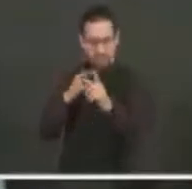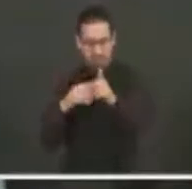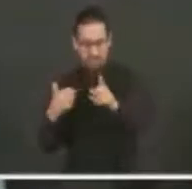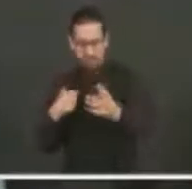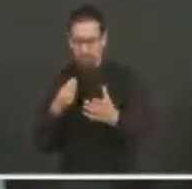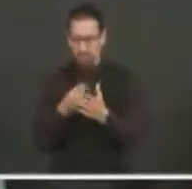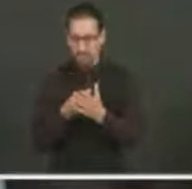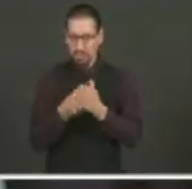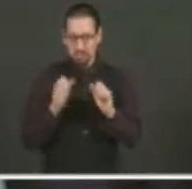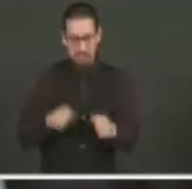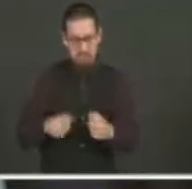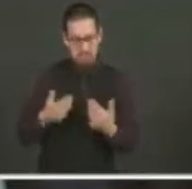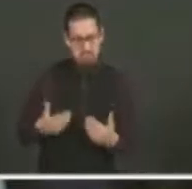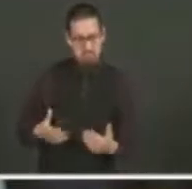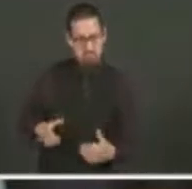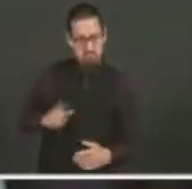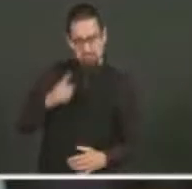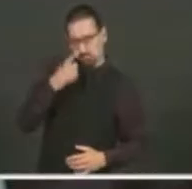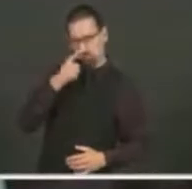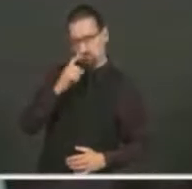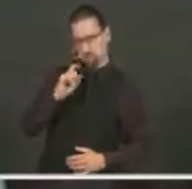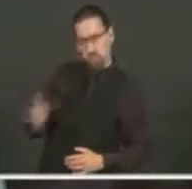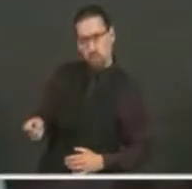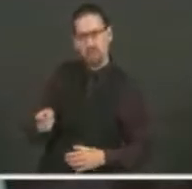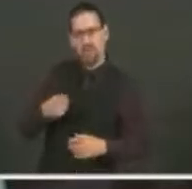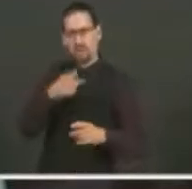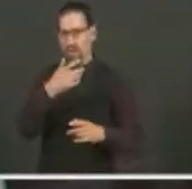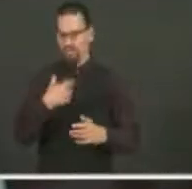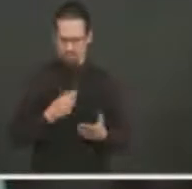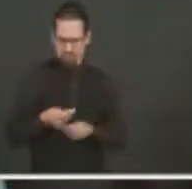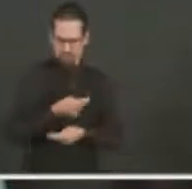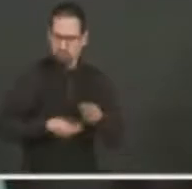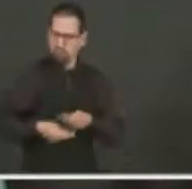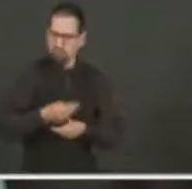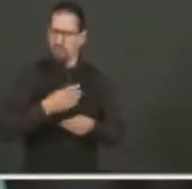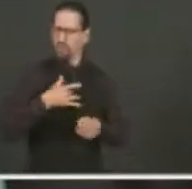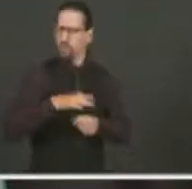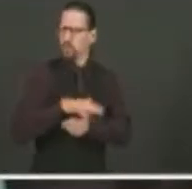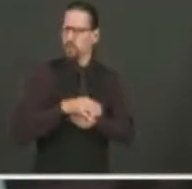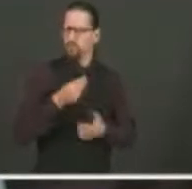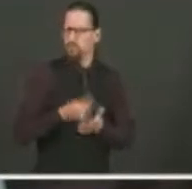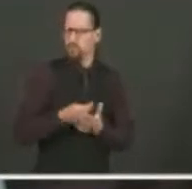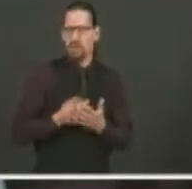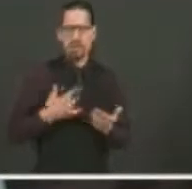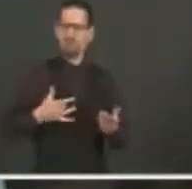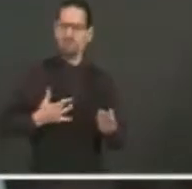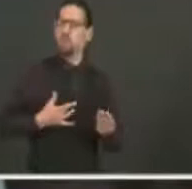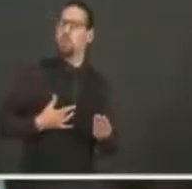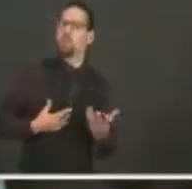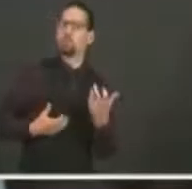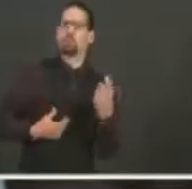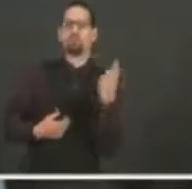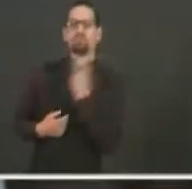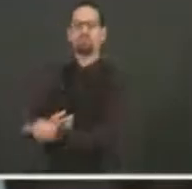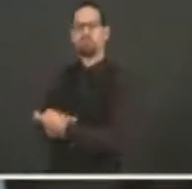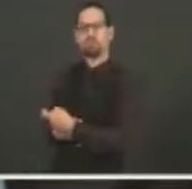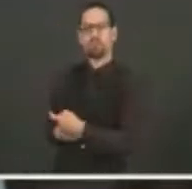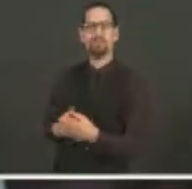ones who's gone through COVID with your job intact, I'm asking you to help us out.